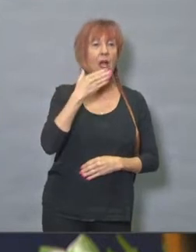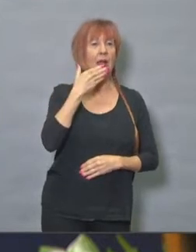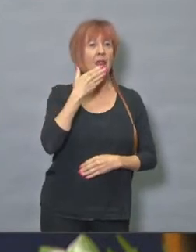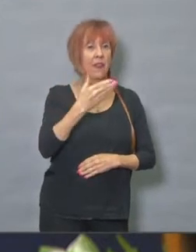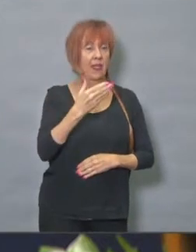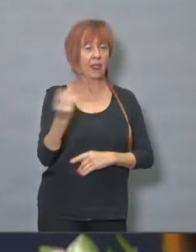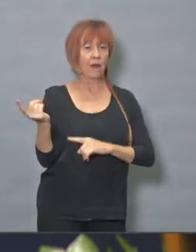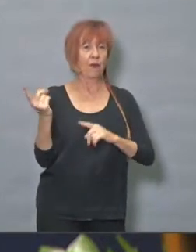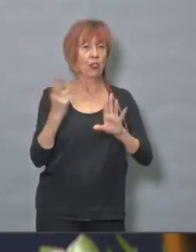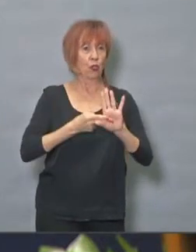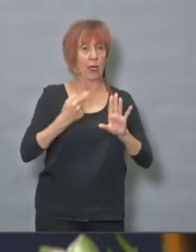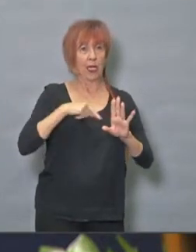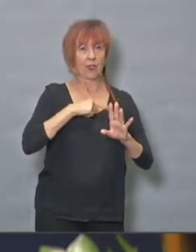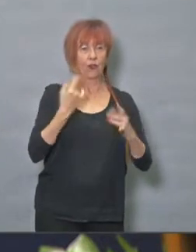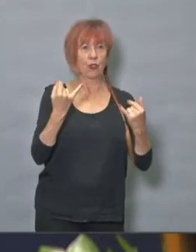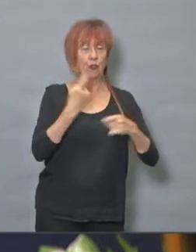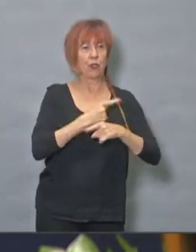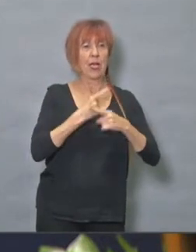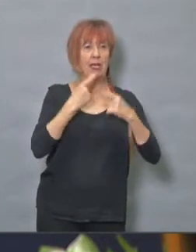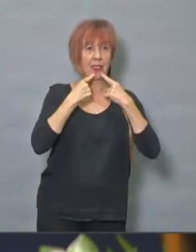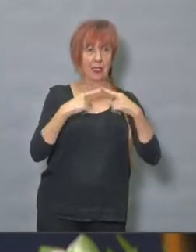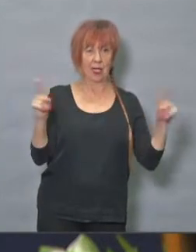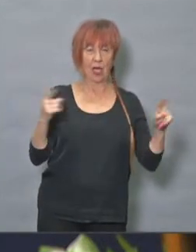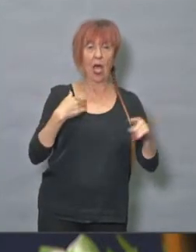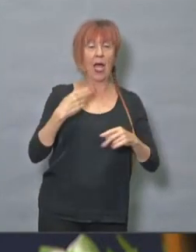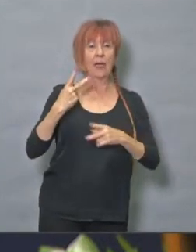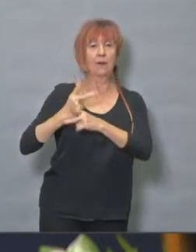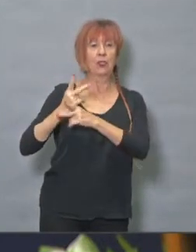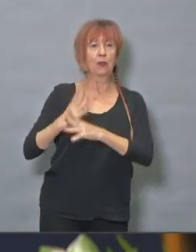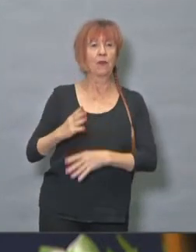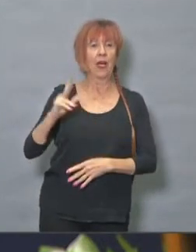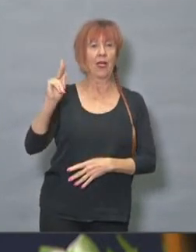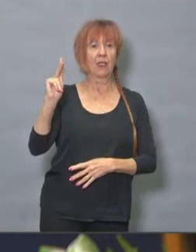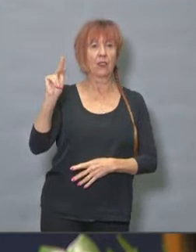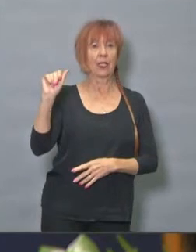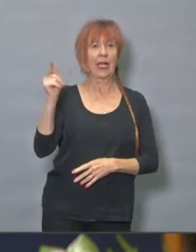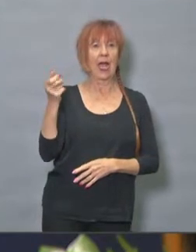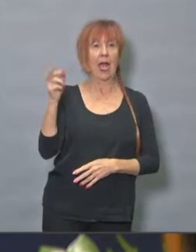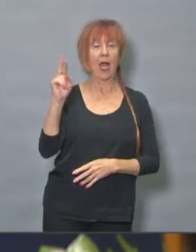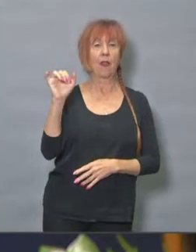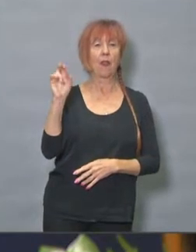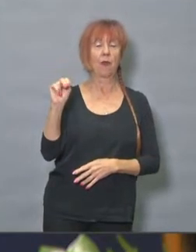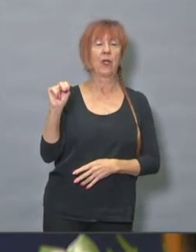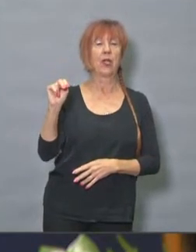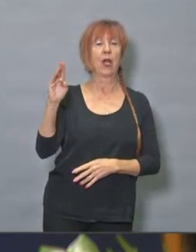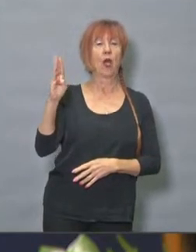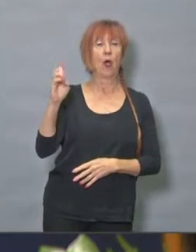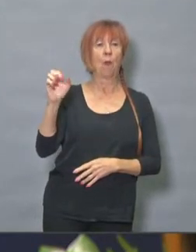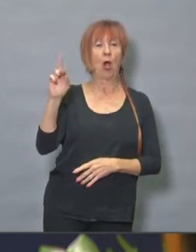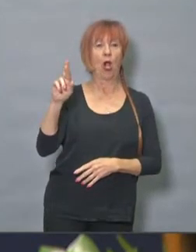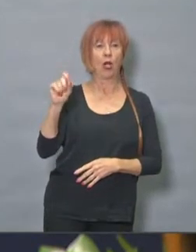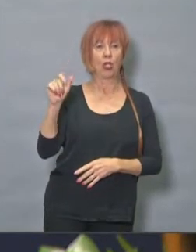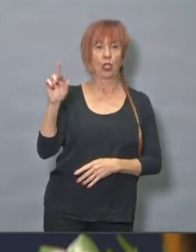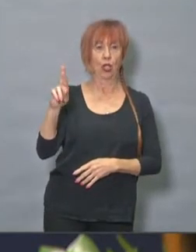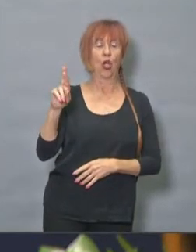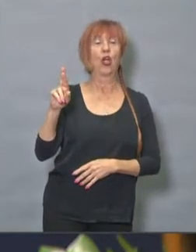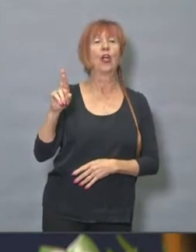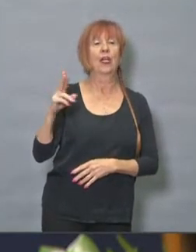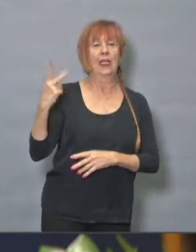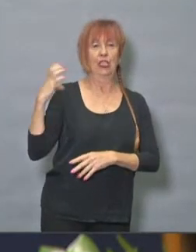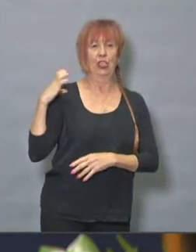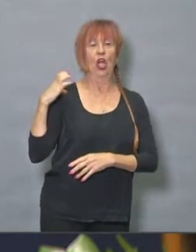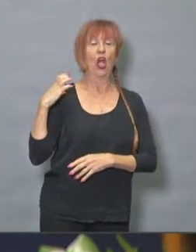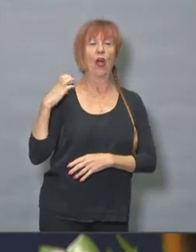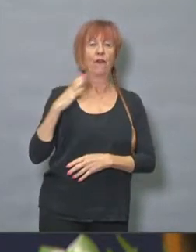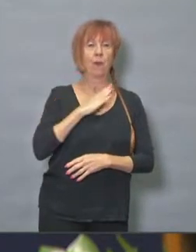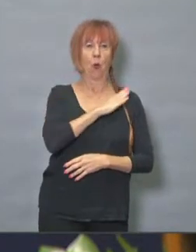for today's press briefing. I'm Supervisor Catherine Barger, Chair of the Los Angeles County Board of Supervisors. The summer solstice on